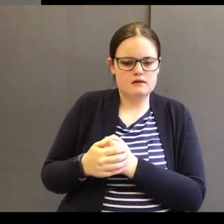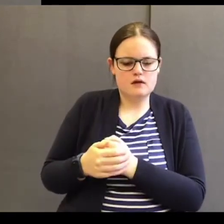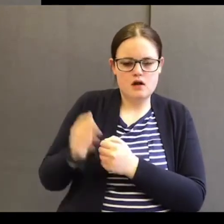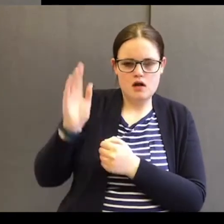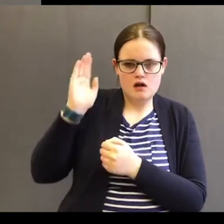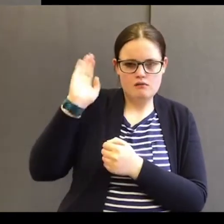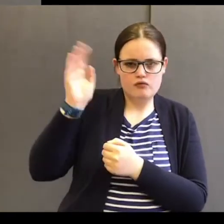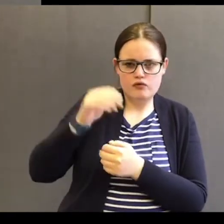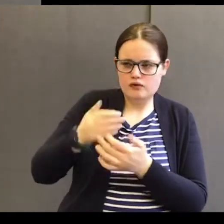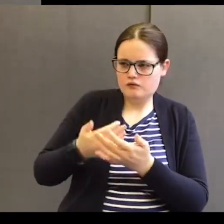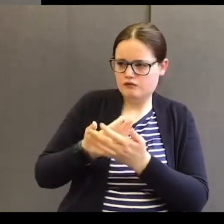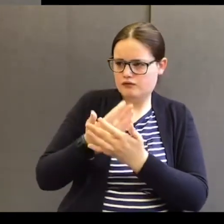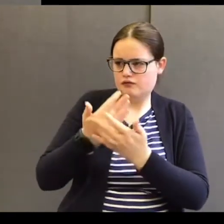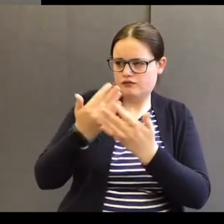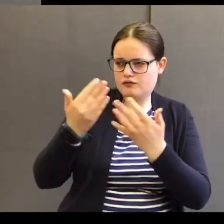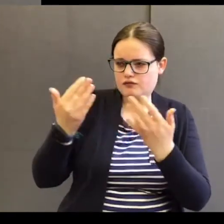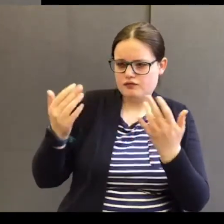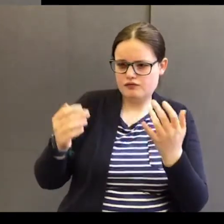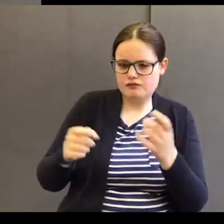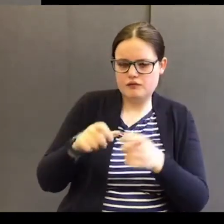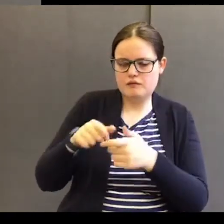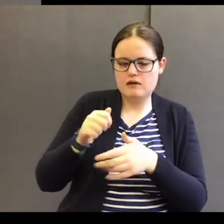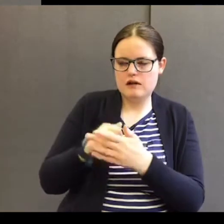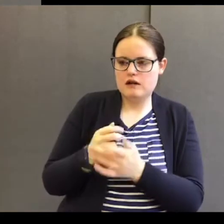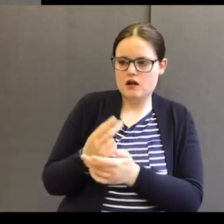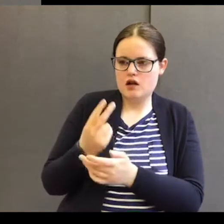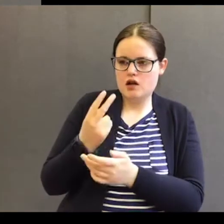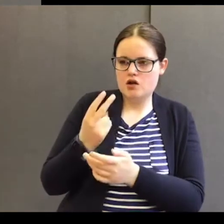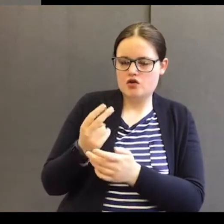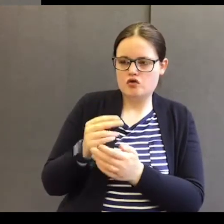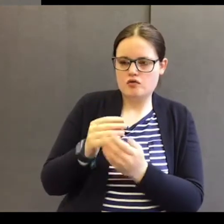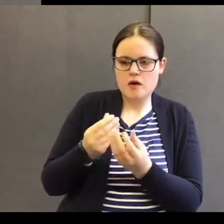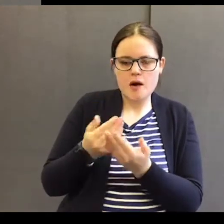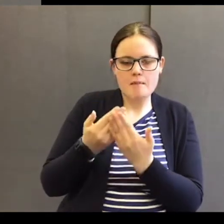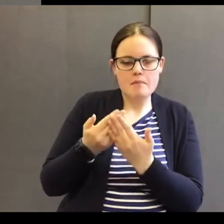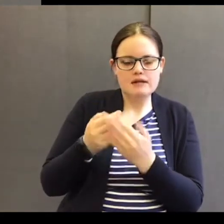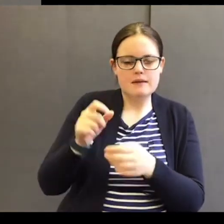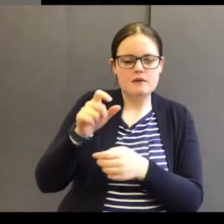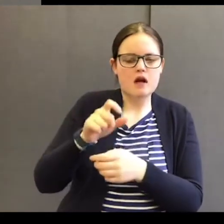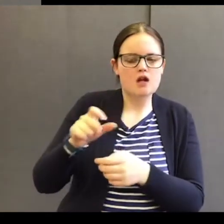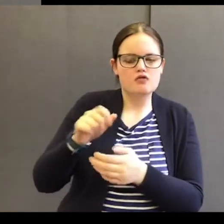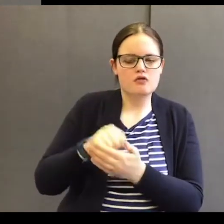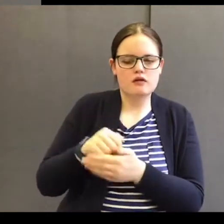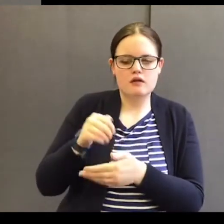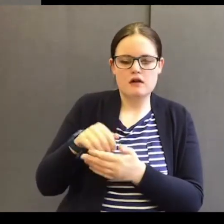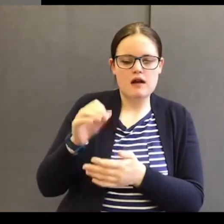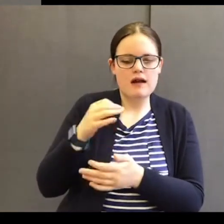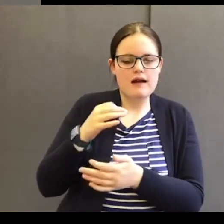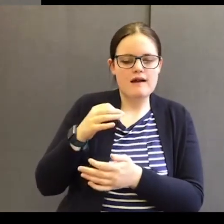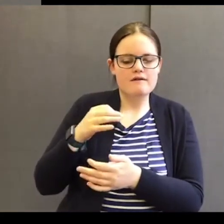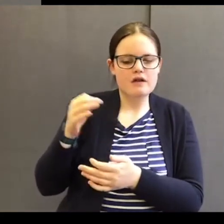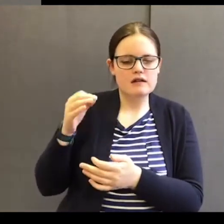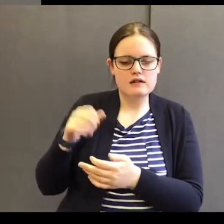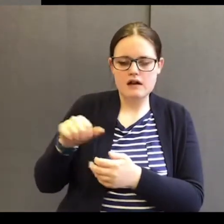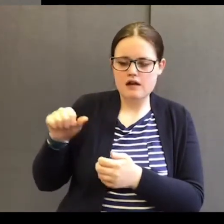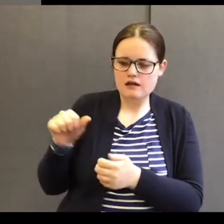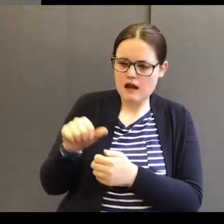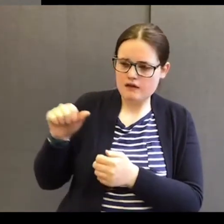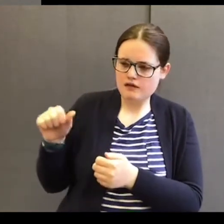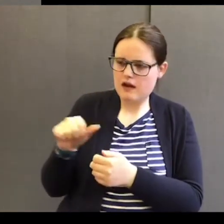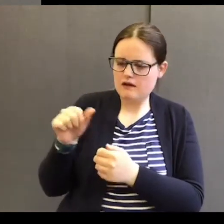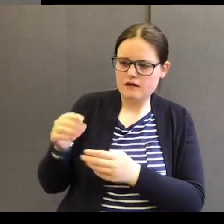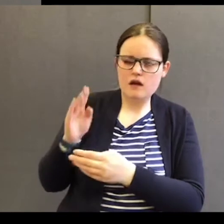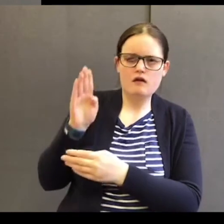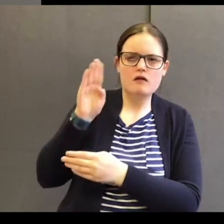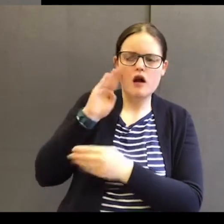the opportunity to preach to thousands in two Islamic countries. He was